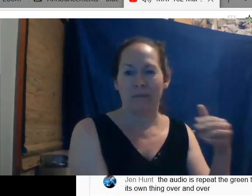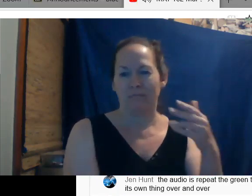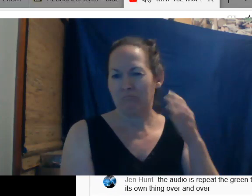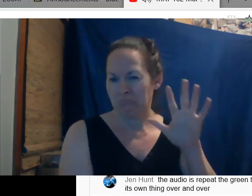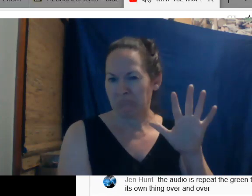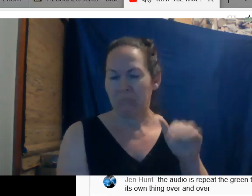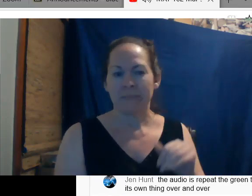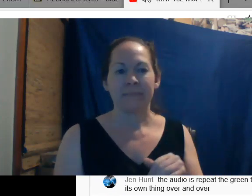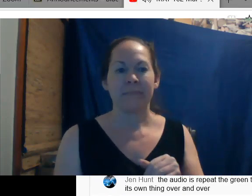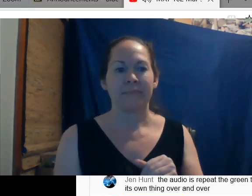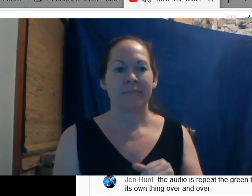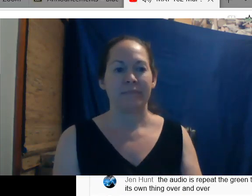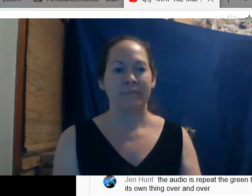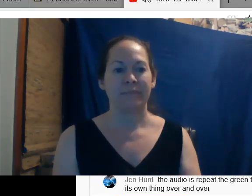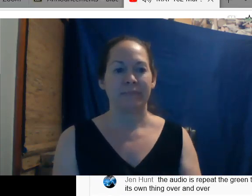x minus 3,